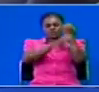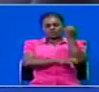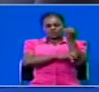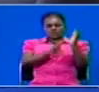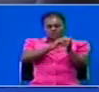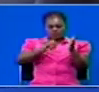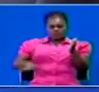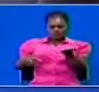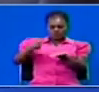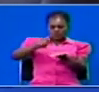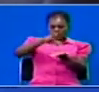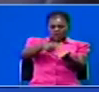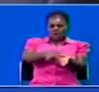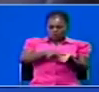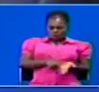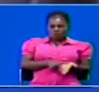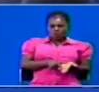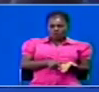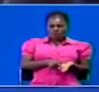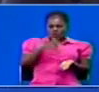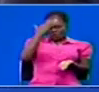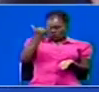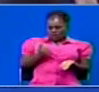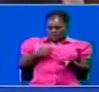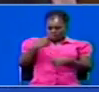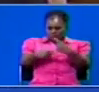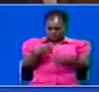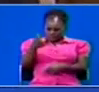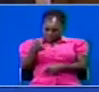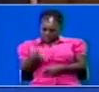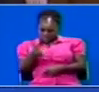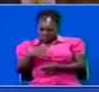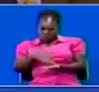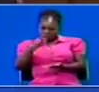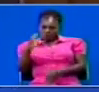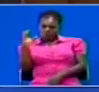rates on loans, and that is why, and through this process, put more capital